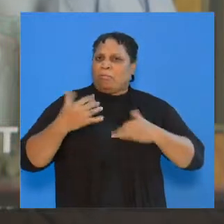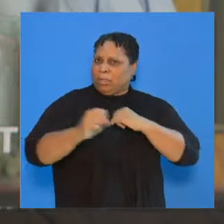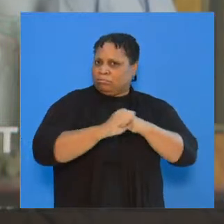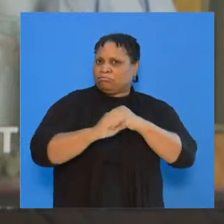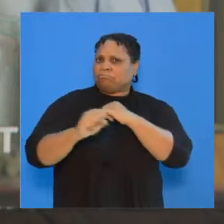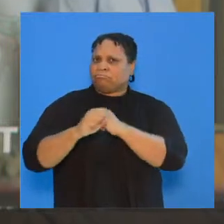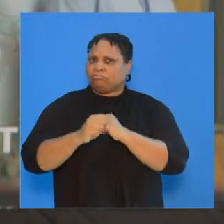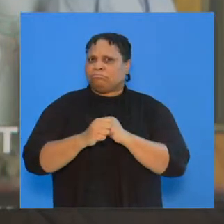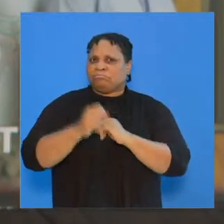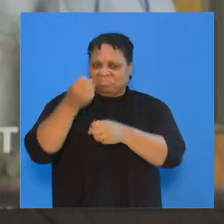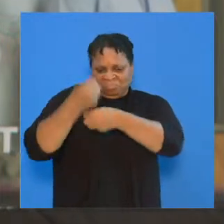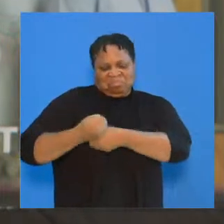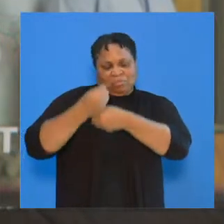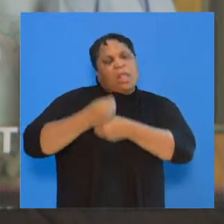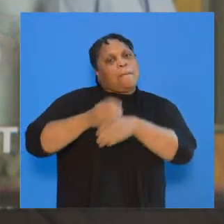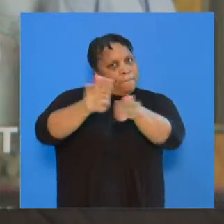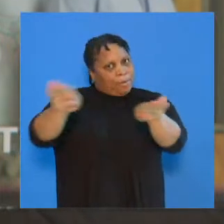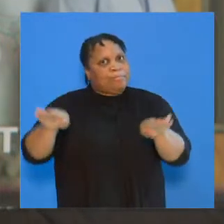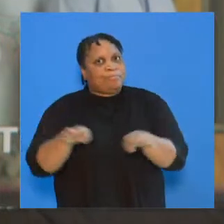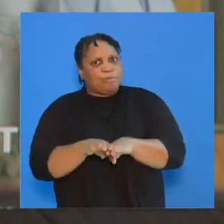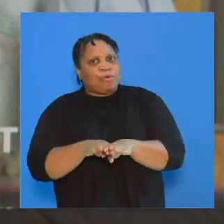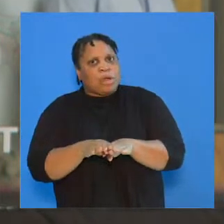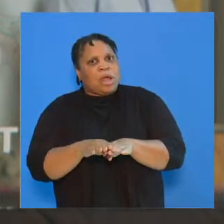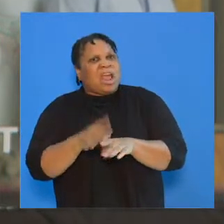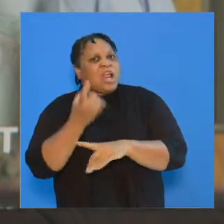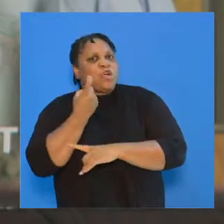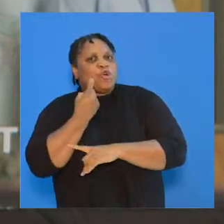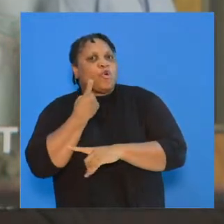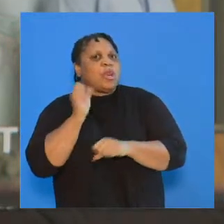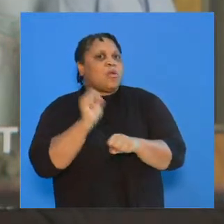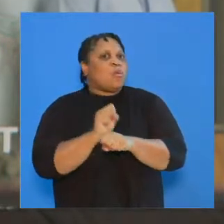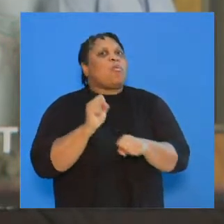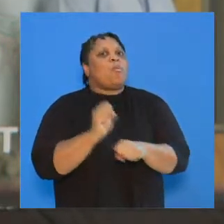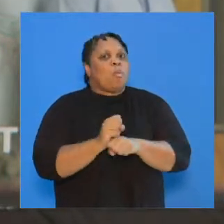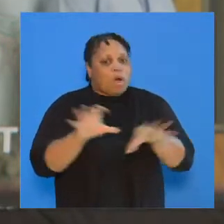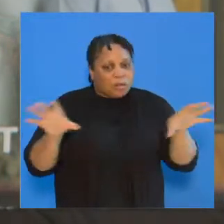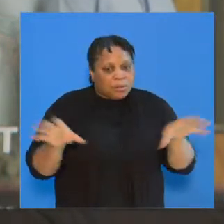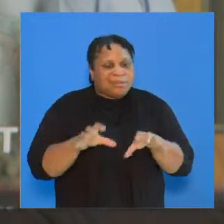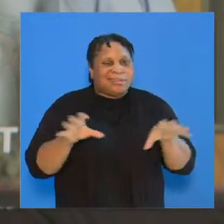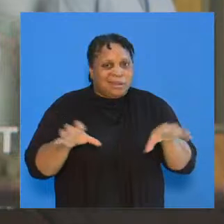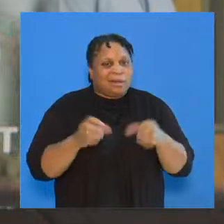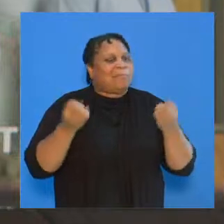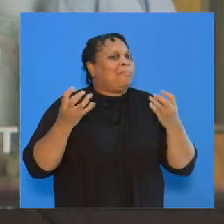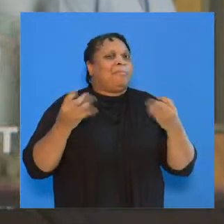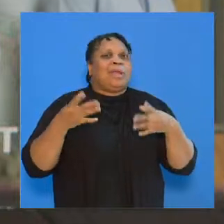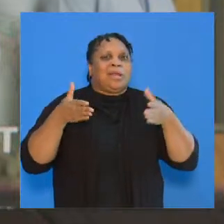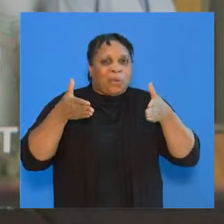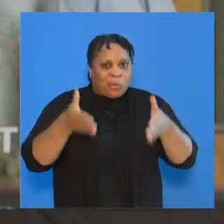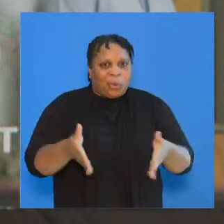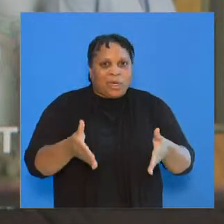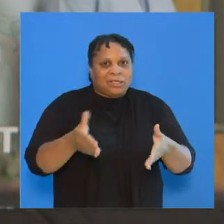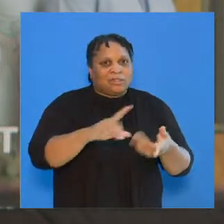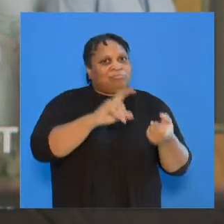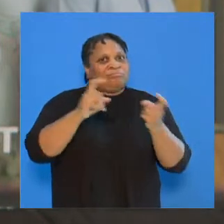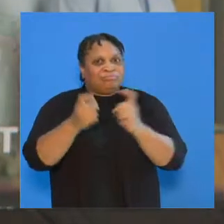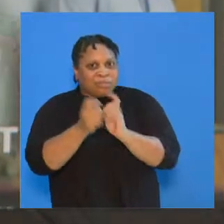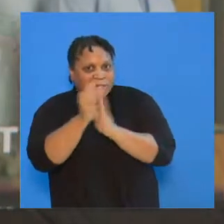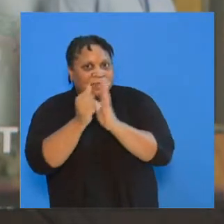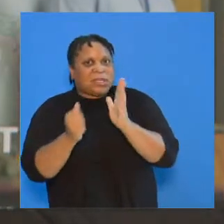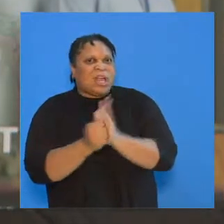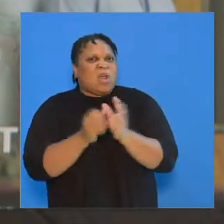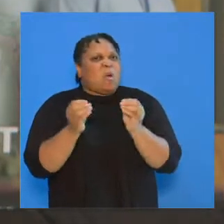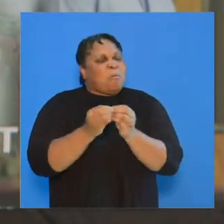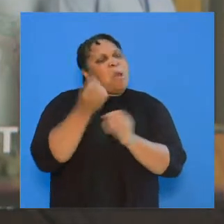in Bermuda and to CURB for the work they have done in many ways to make the objectives and agenda of this government not only